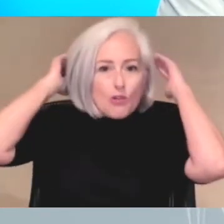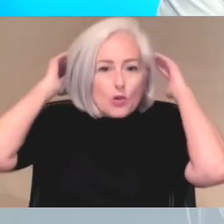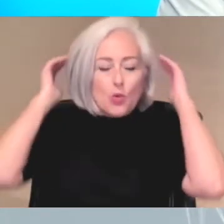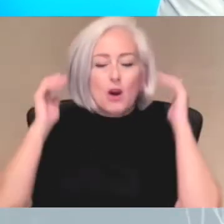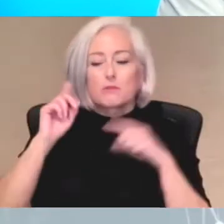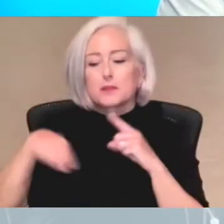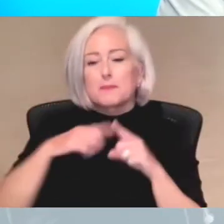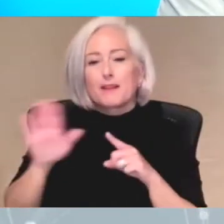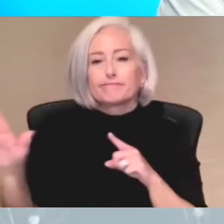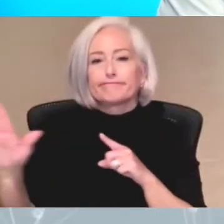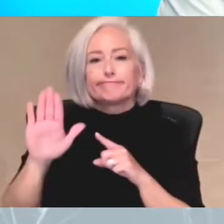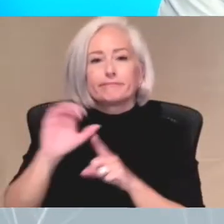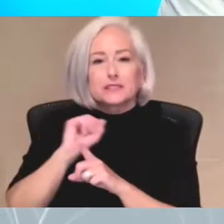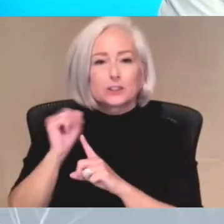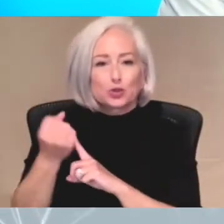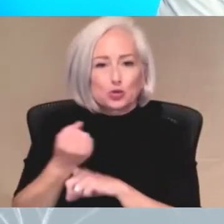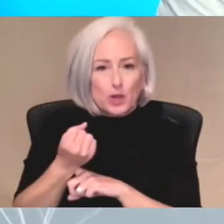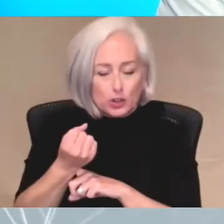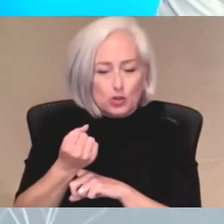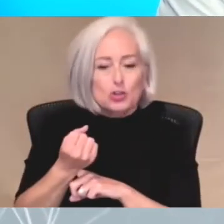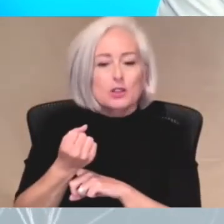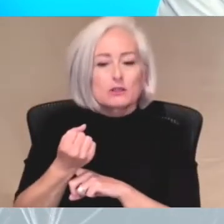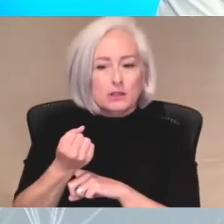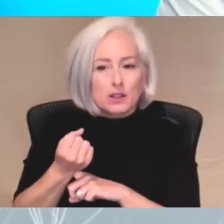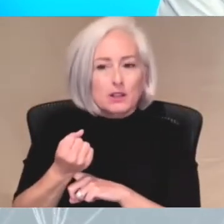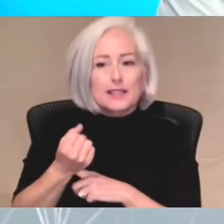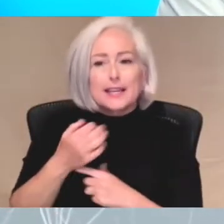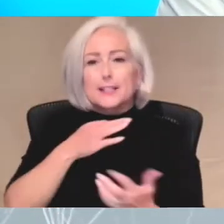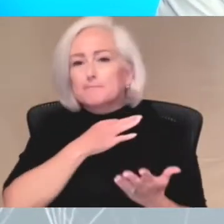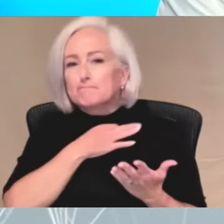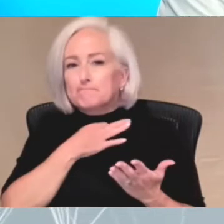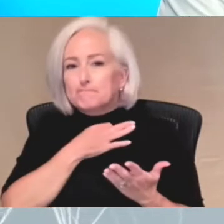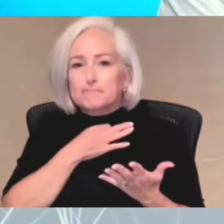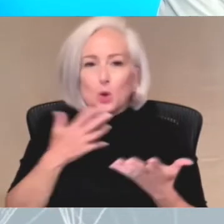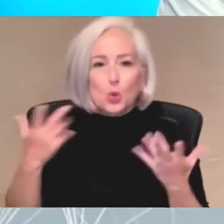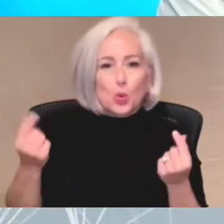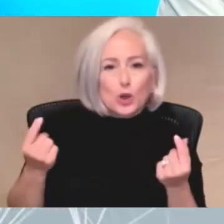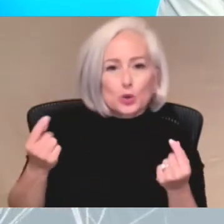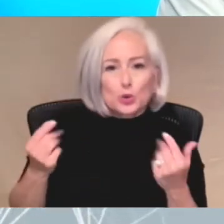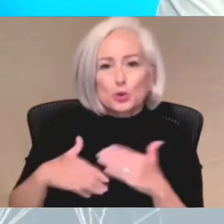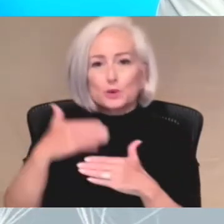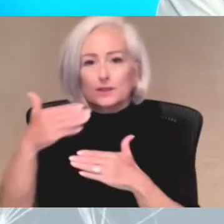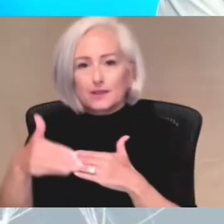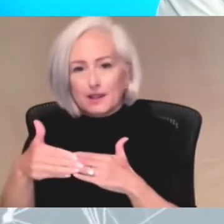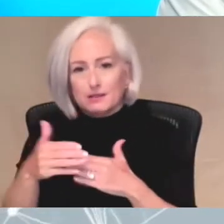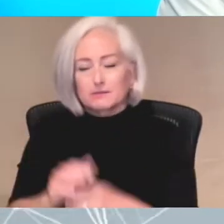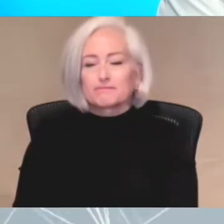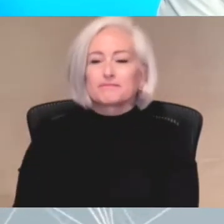situation and kind of questioning what to do next.